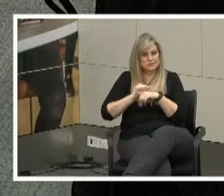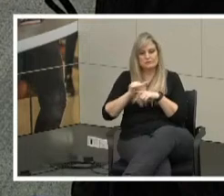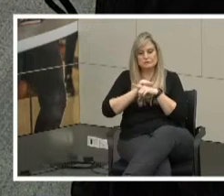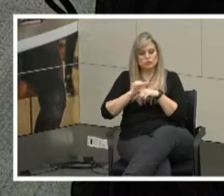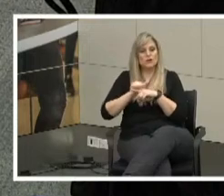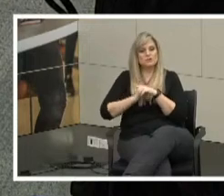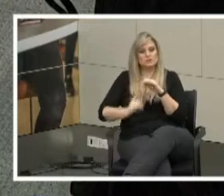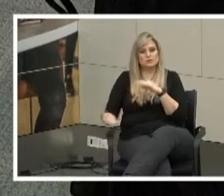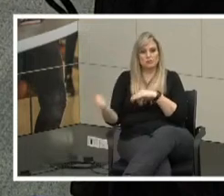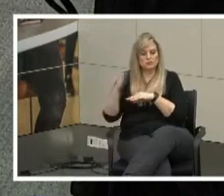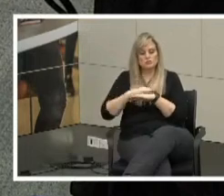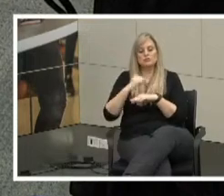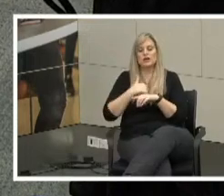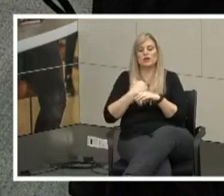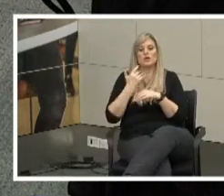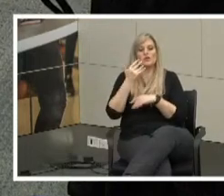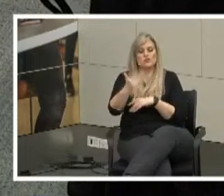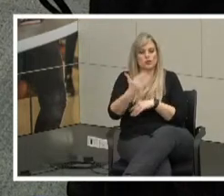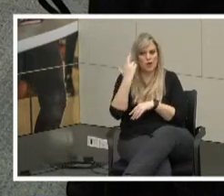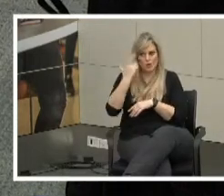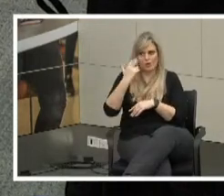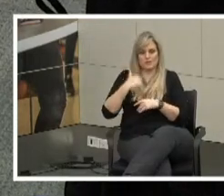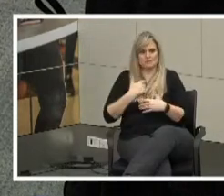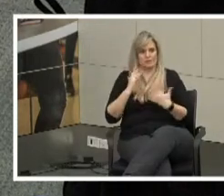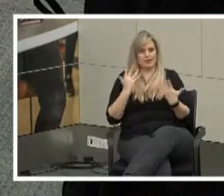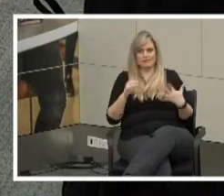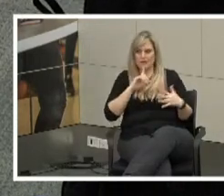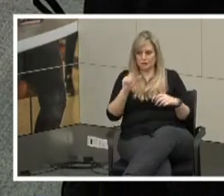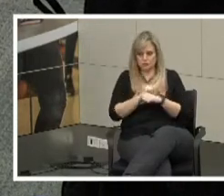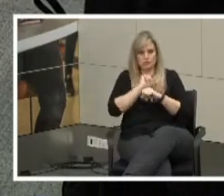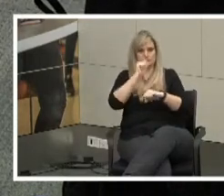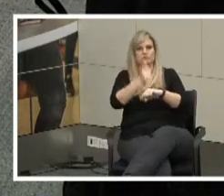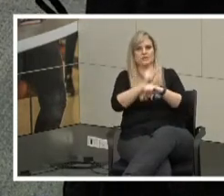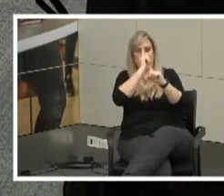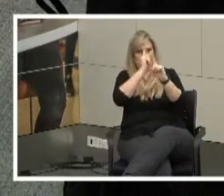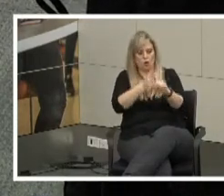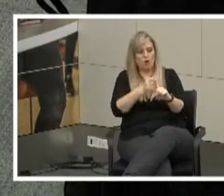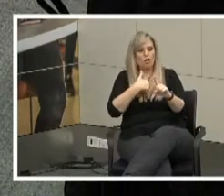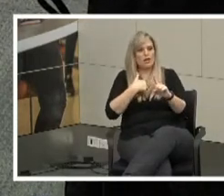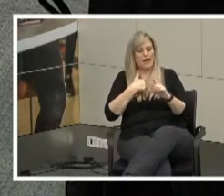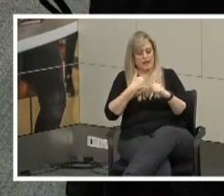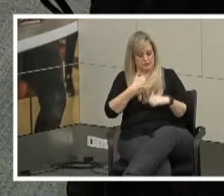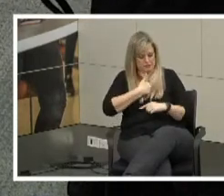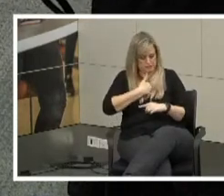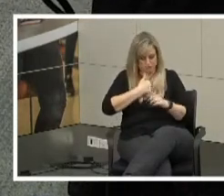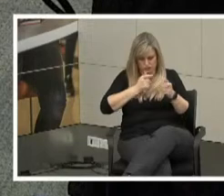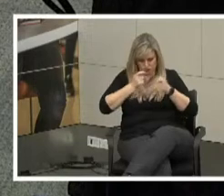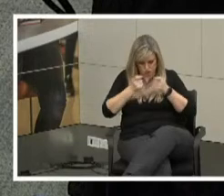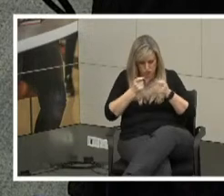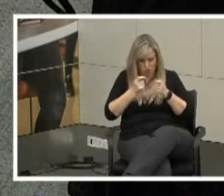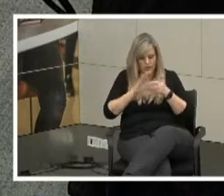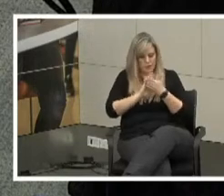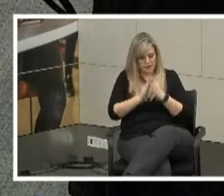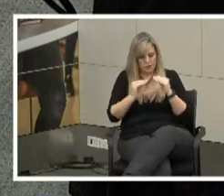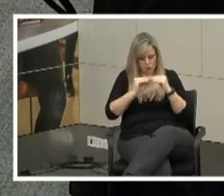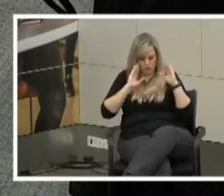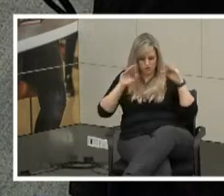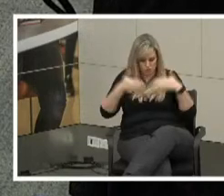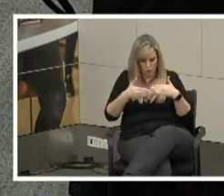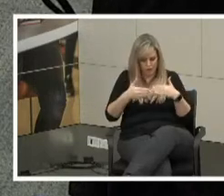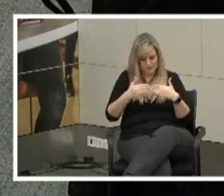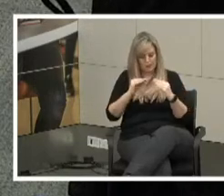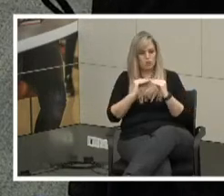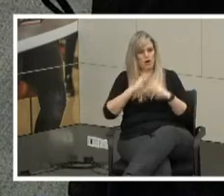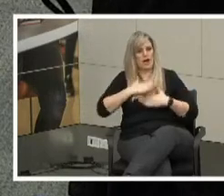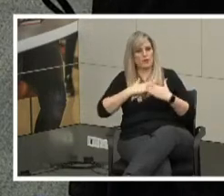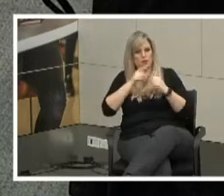happened I eventually realized that I had created a goal for myself and I like controlled myself I stayed focused and I became more happy like with who